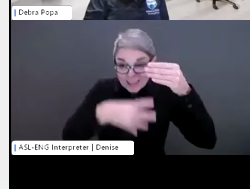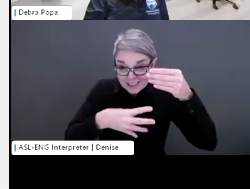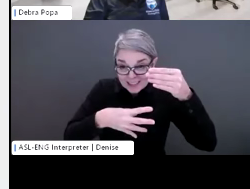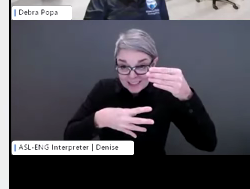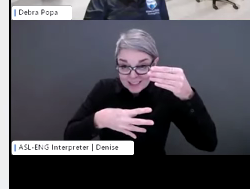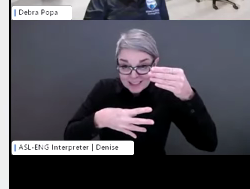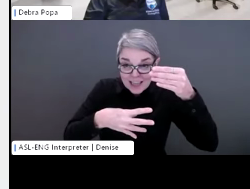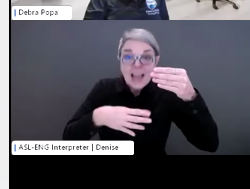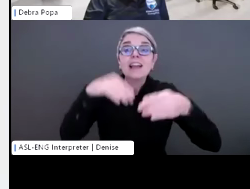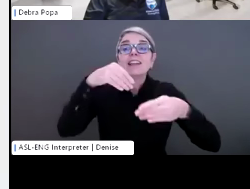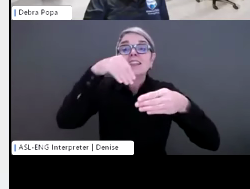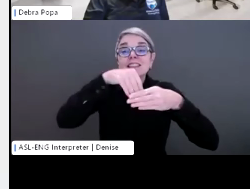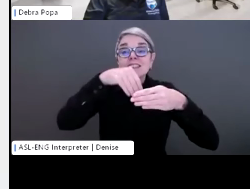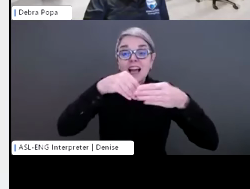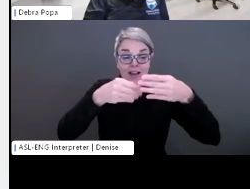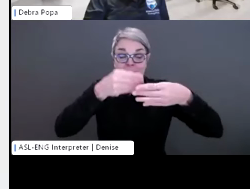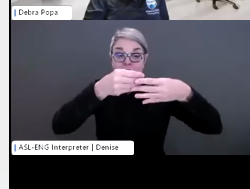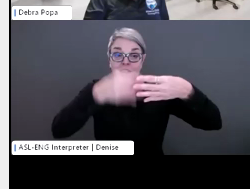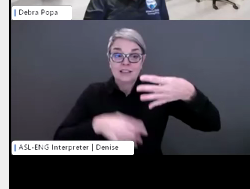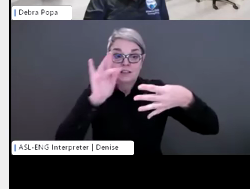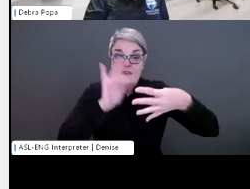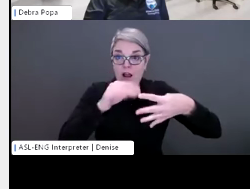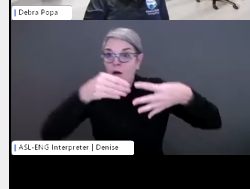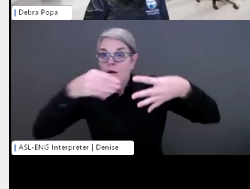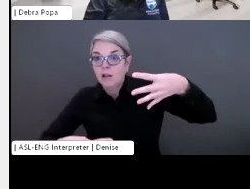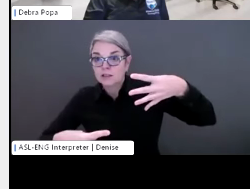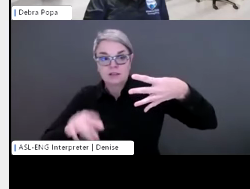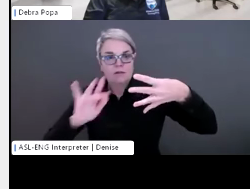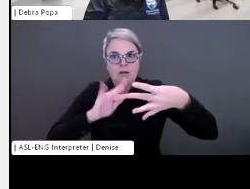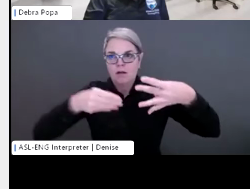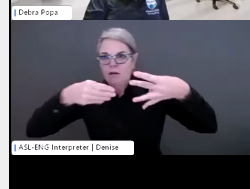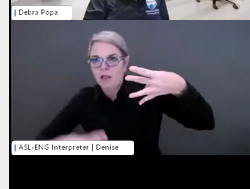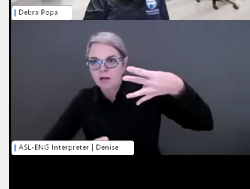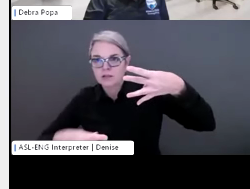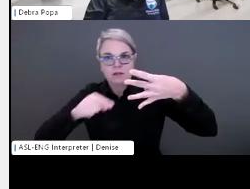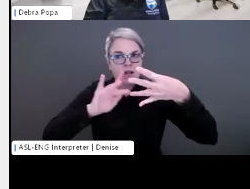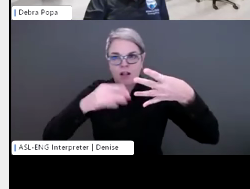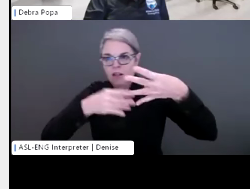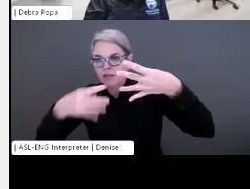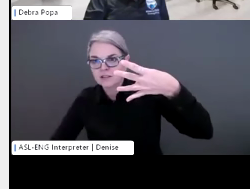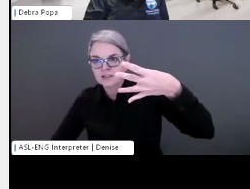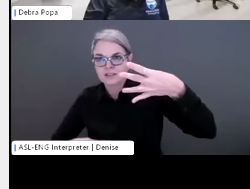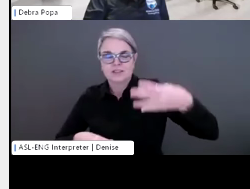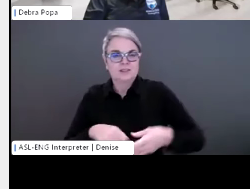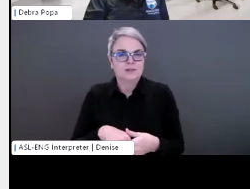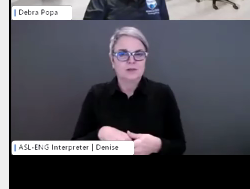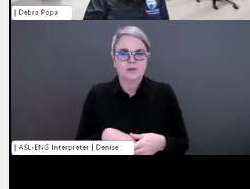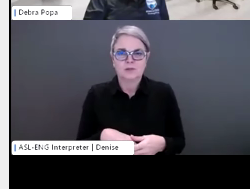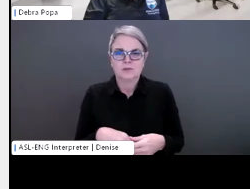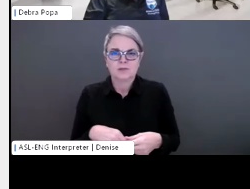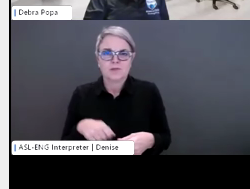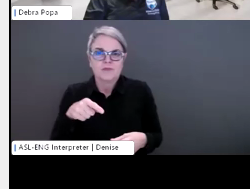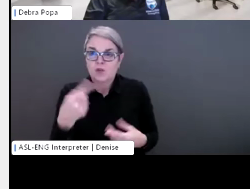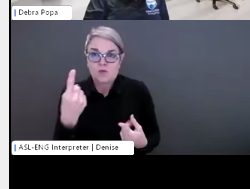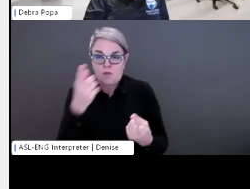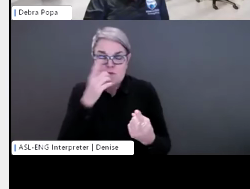there's always somebody who goes and creates an even bigger list by amalgamating all of this stuff and then goes and puts it back out